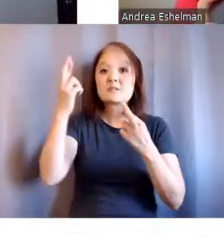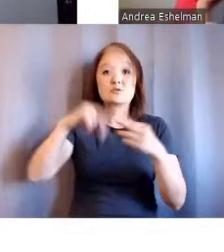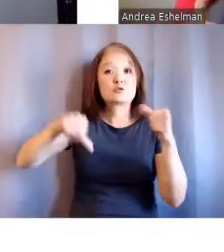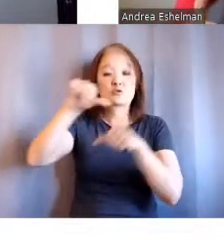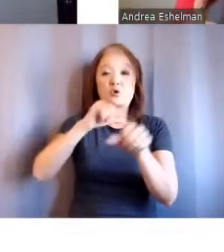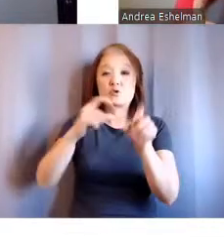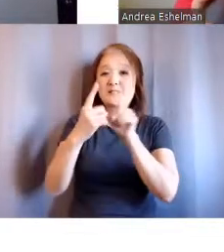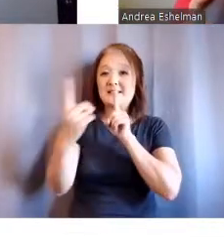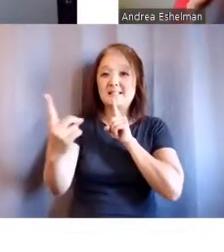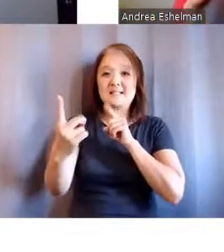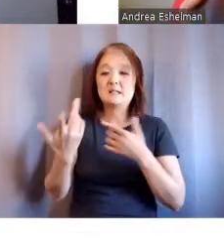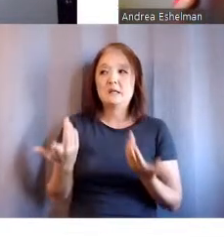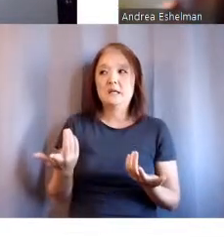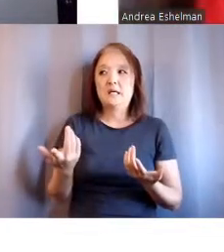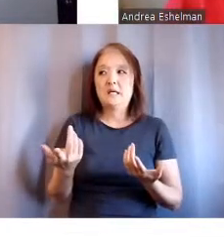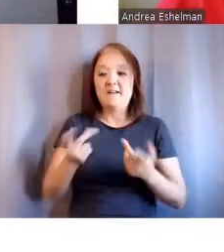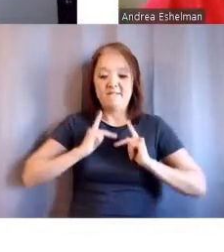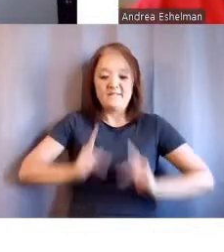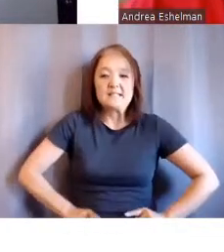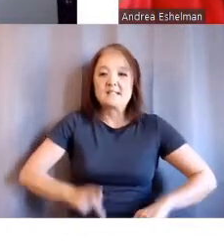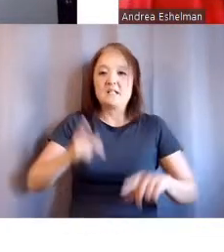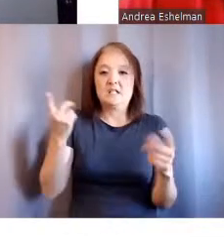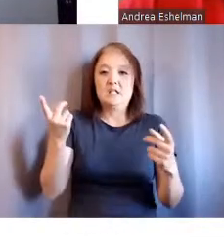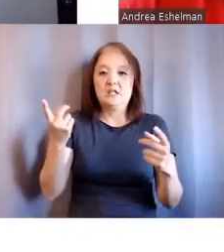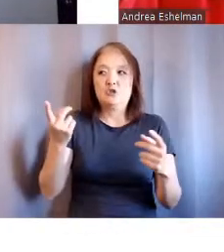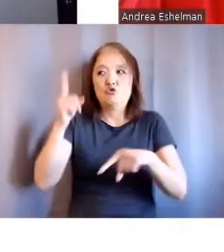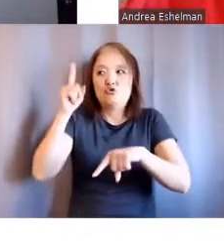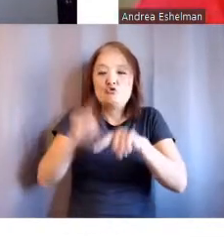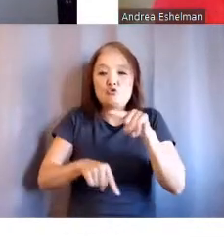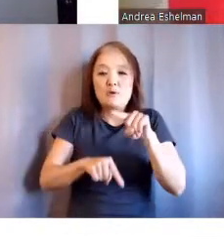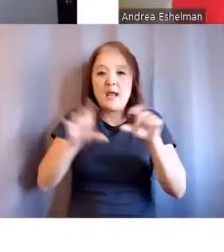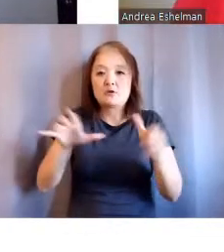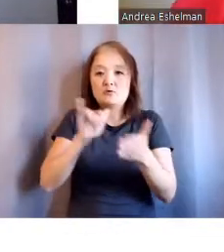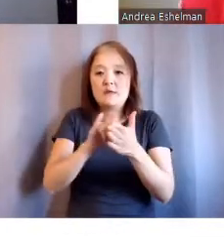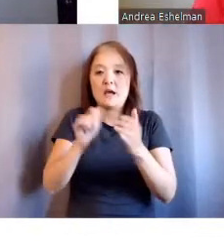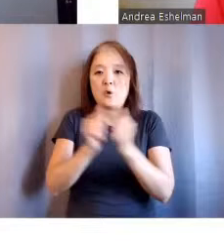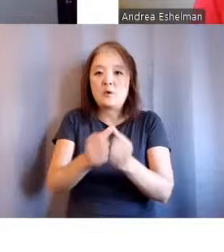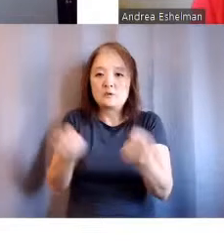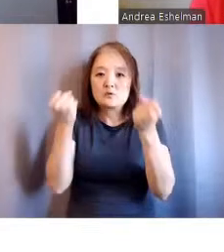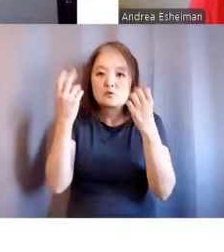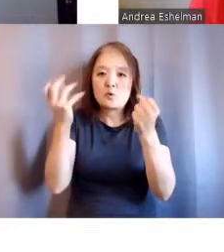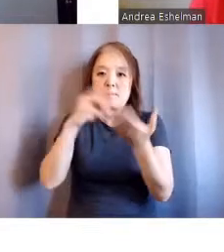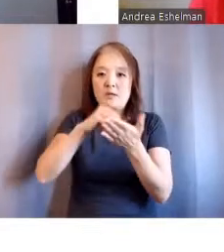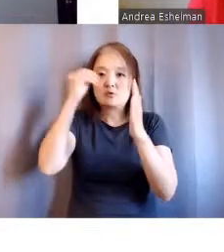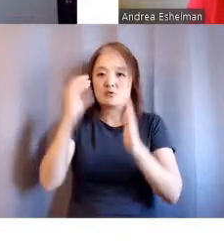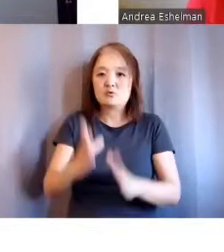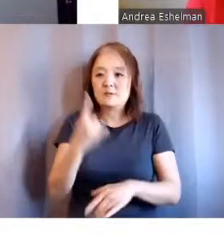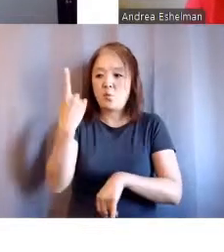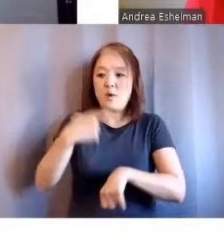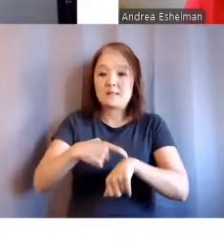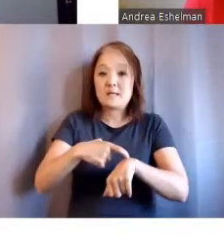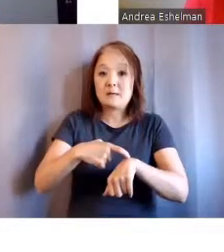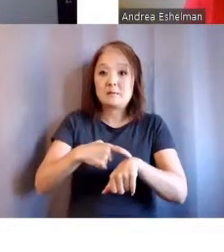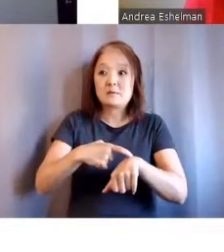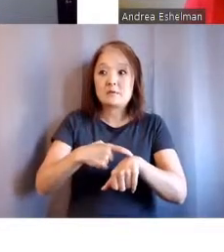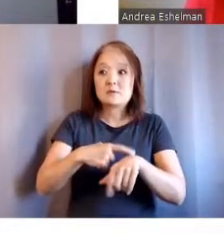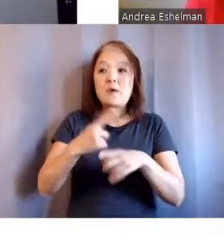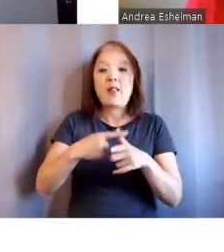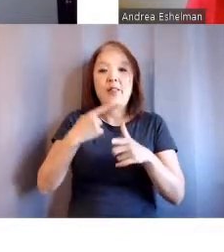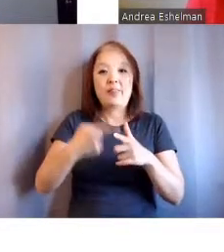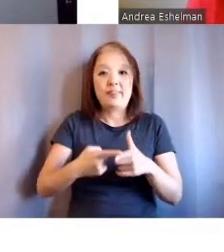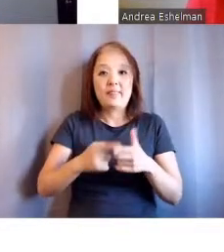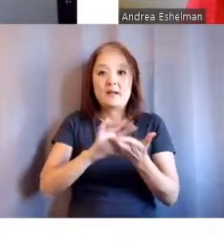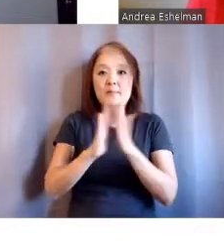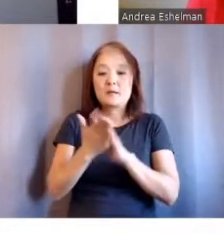You cannot do that physically with that many students at one time. So the question then is, what model will be used in order to maintain